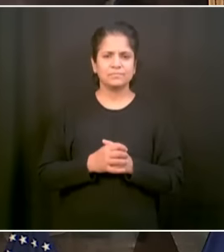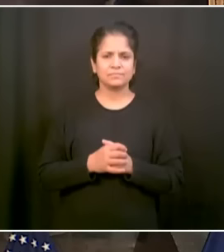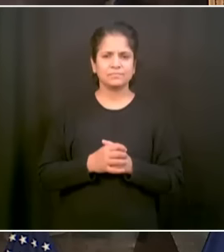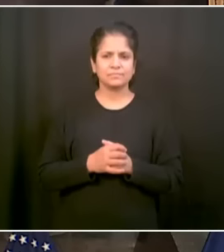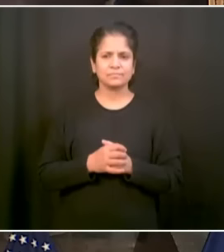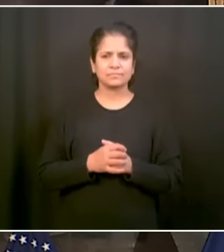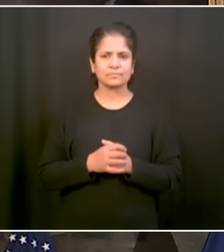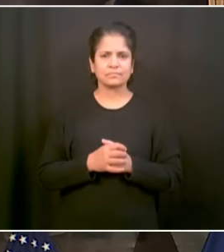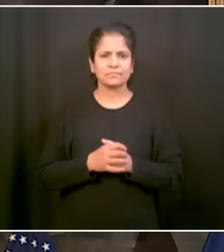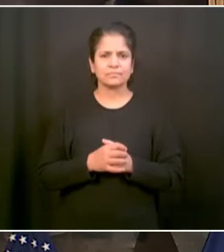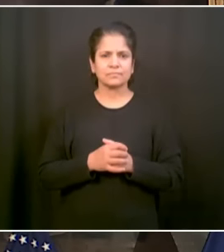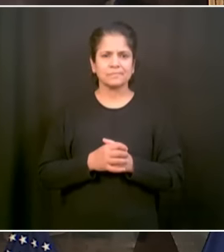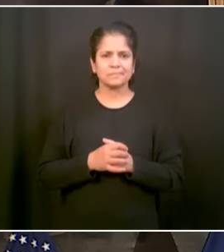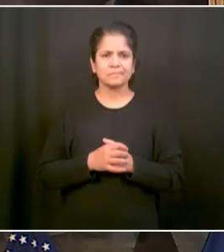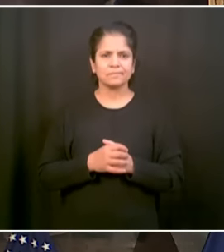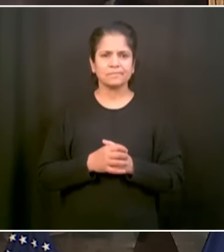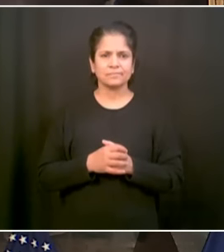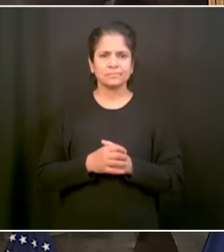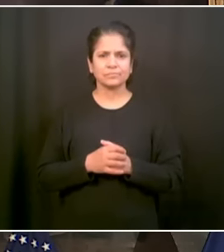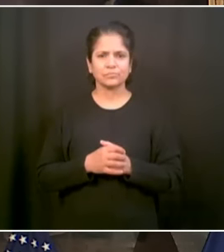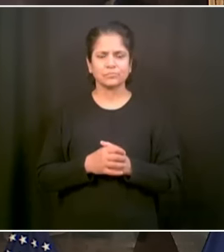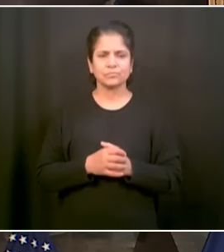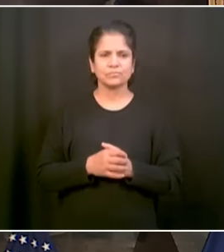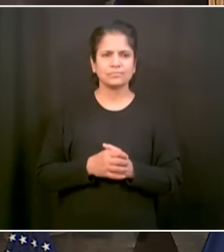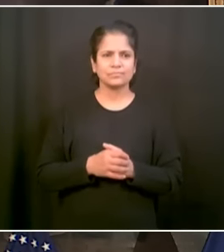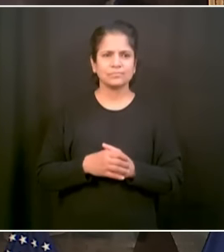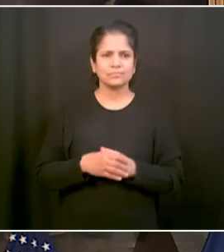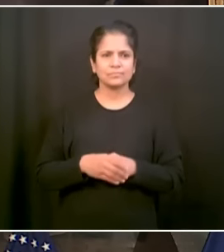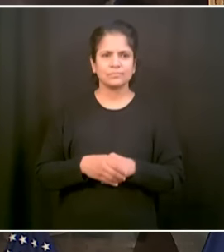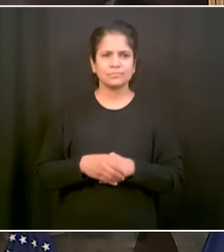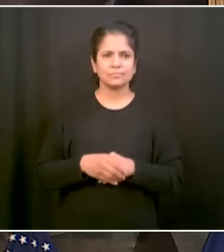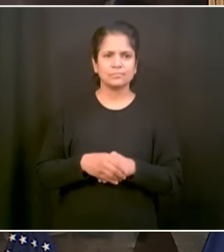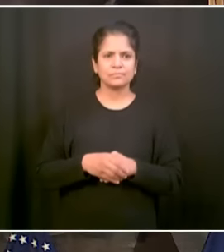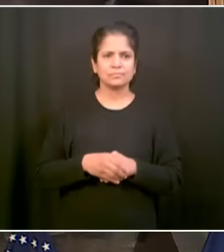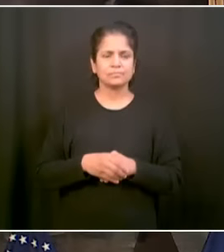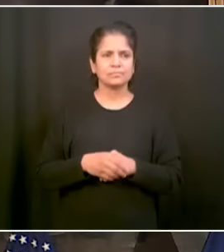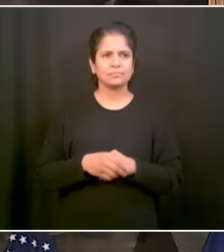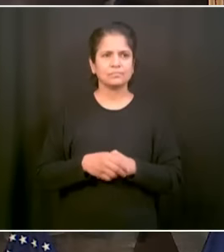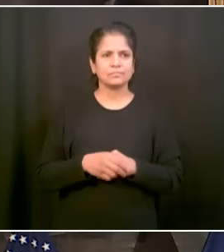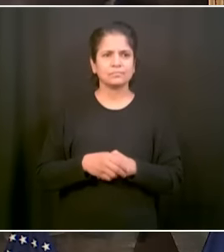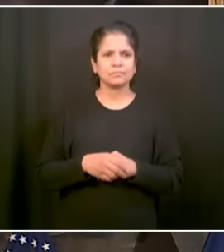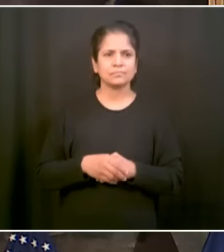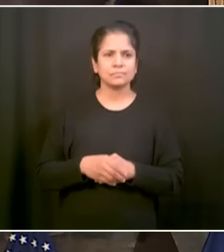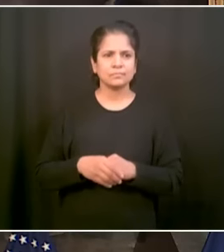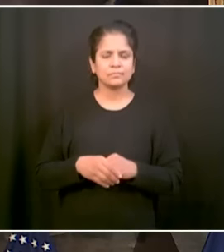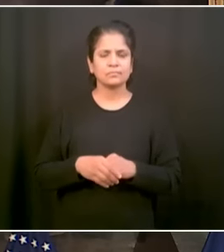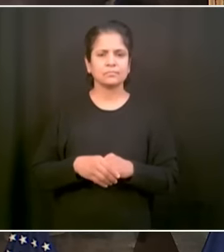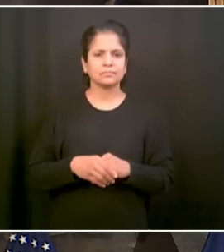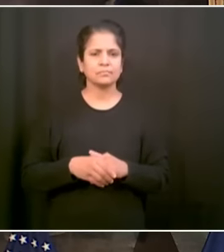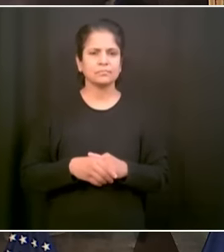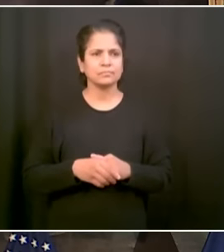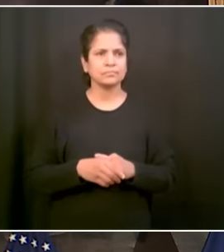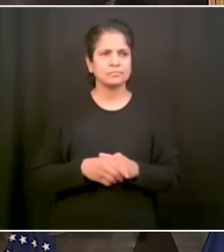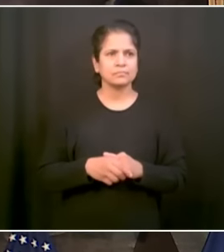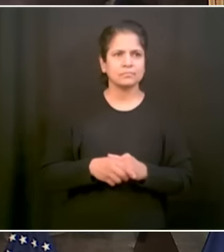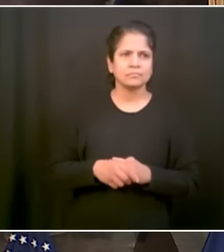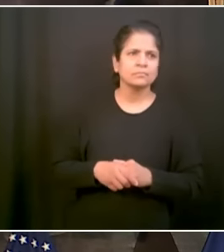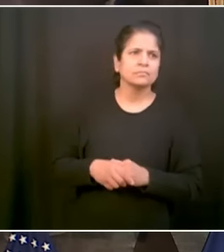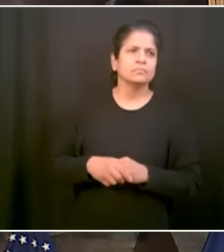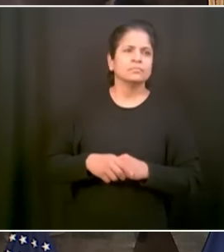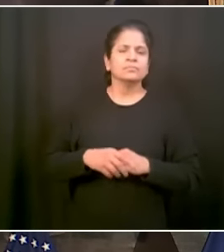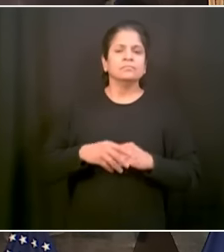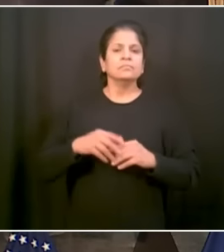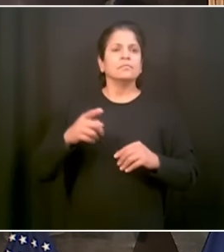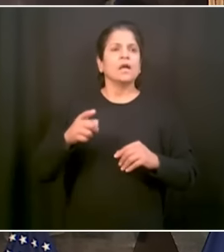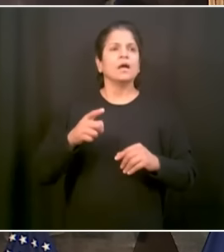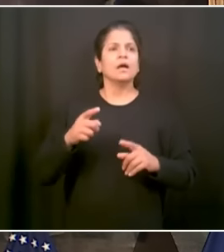and Carl Heastie out of your narrative here, putting it on Cuomo and Adams, but you've worked in Albany the past